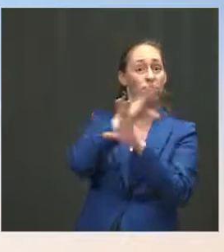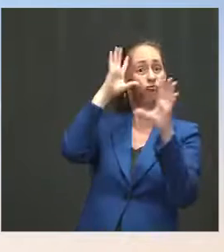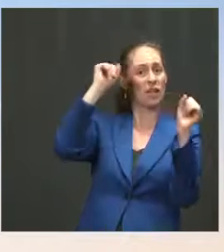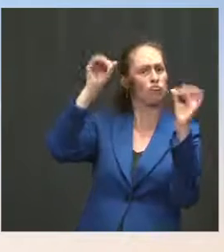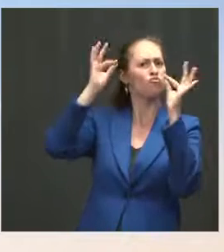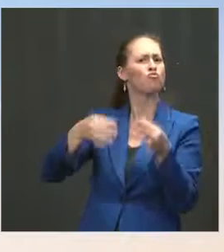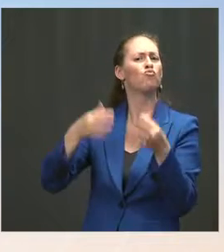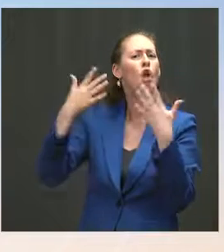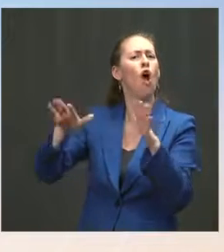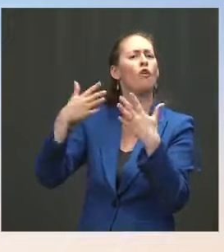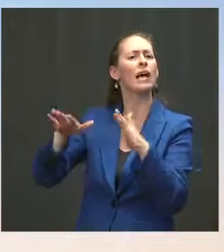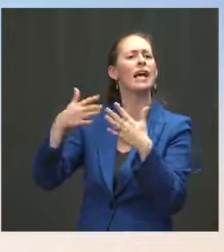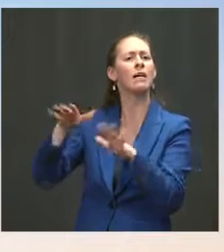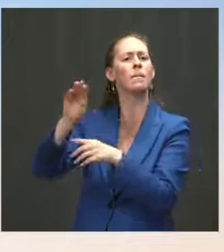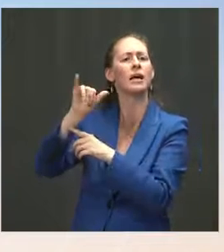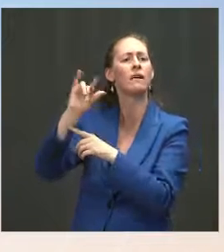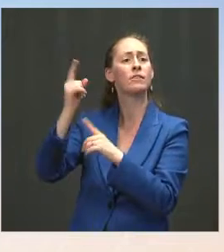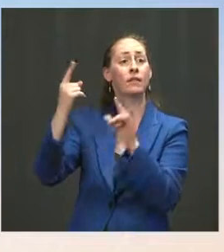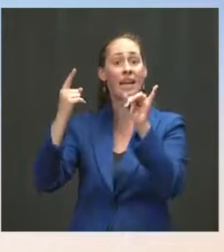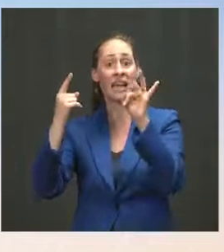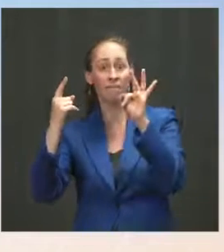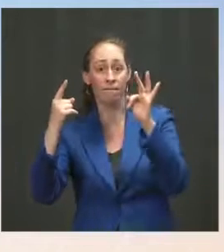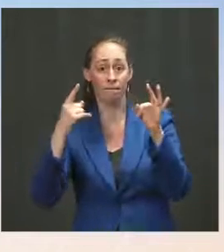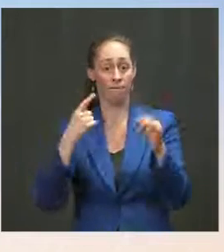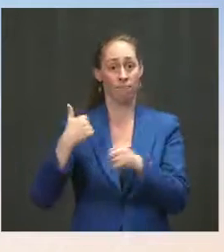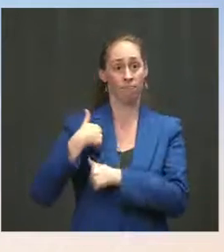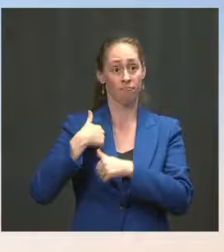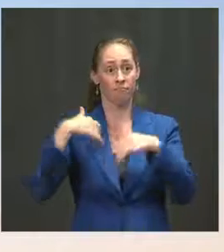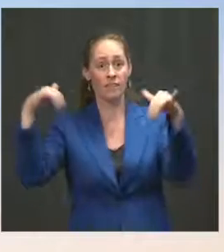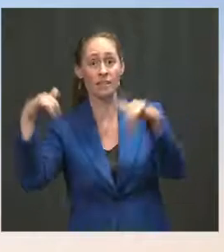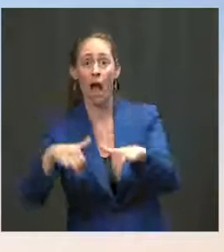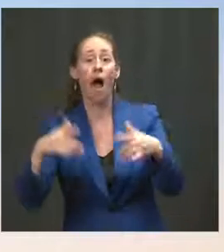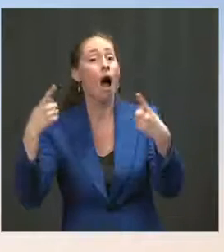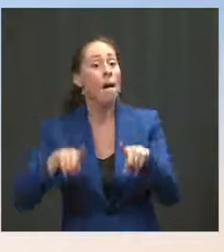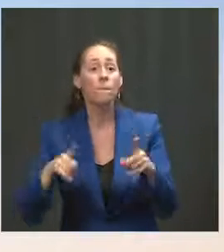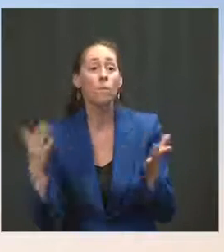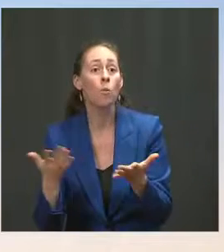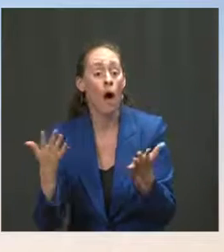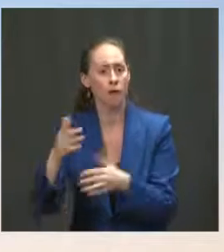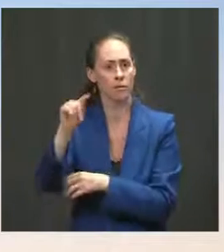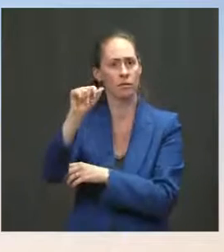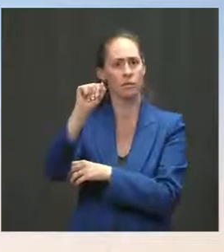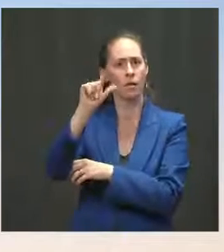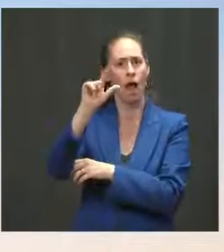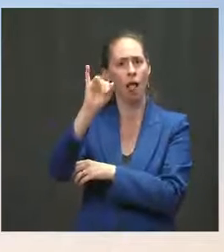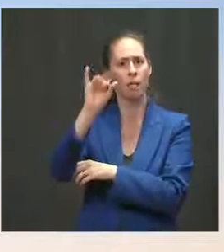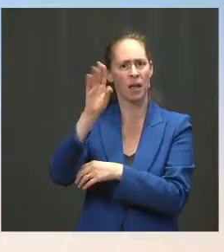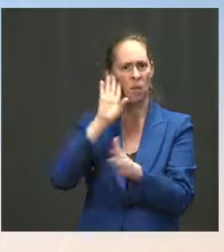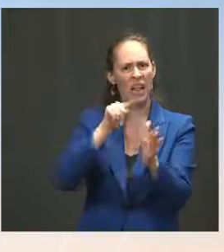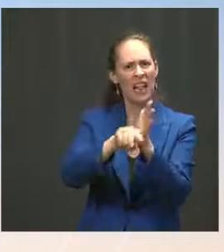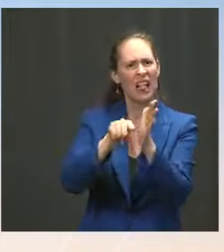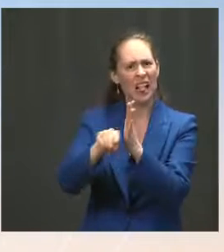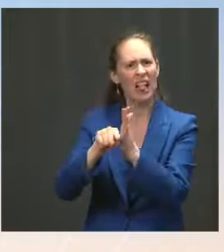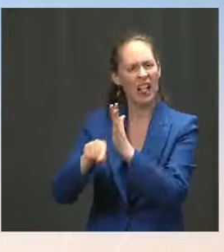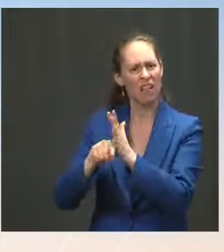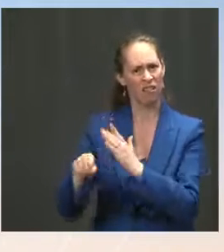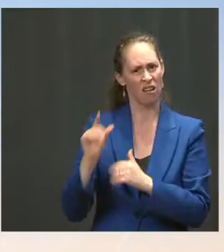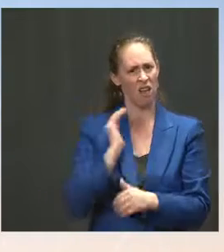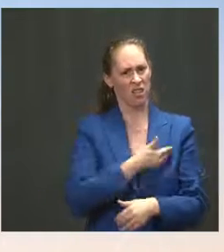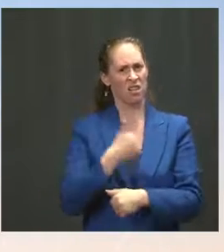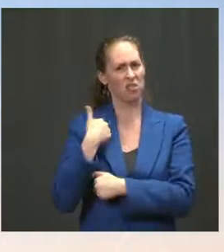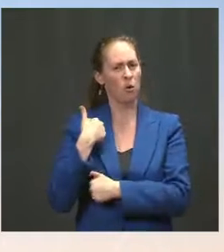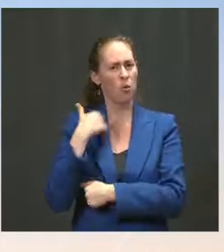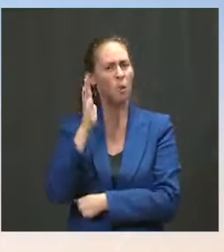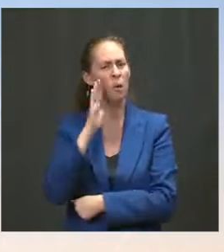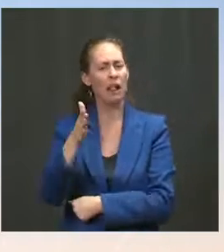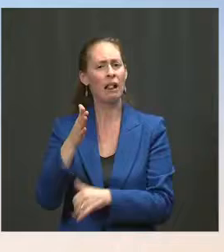Taliban would be shooting at our troops. He asked his team for a clear-eyed assessment of what the impact is. We put out intelligence assessments, and we will